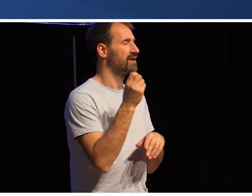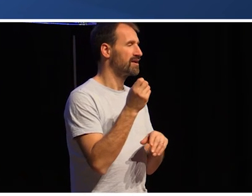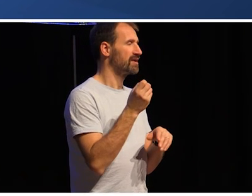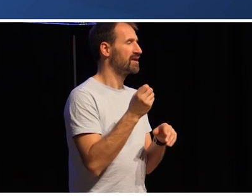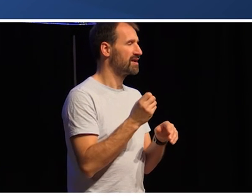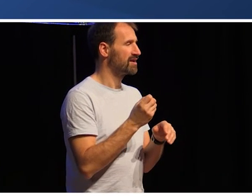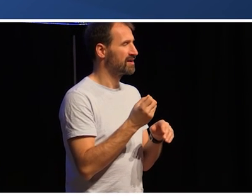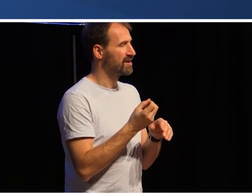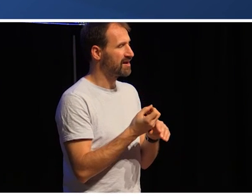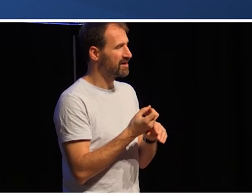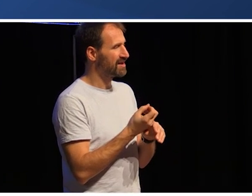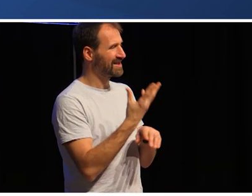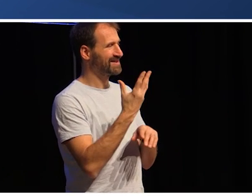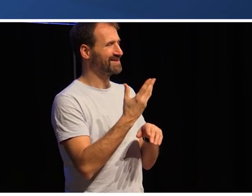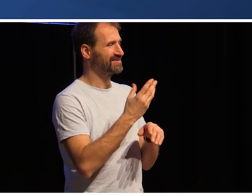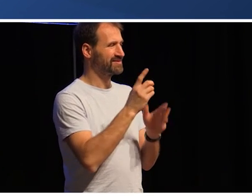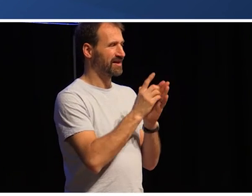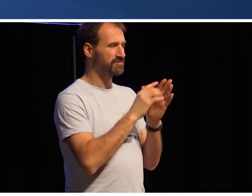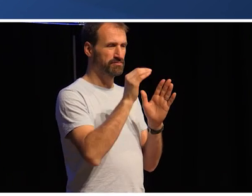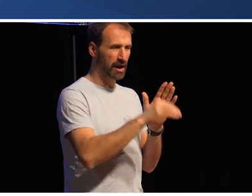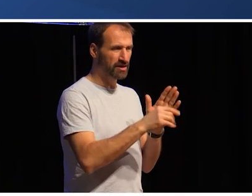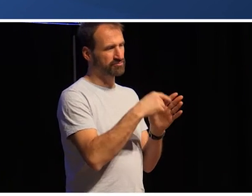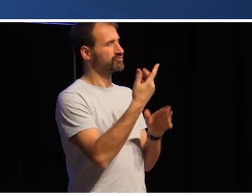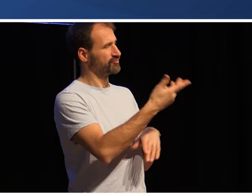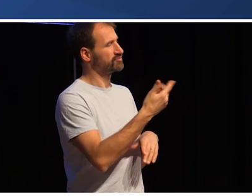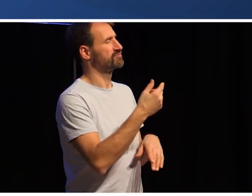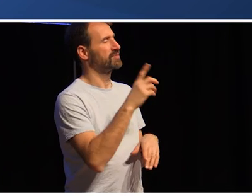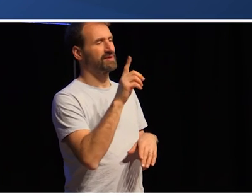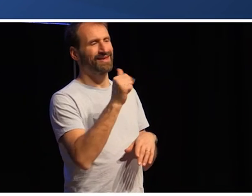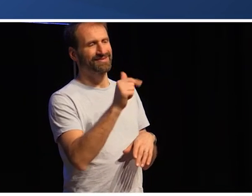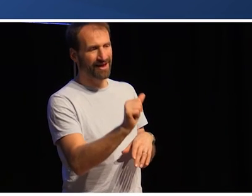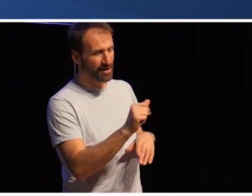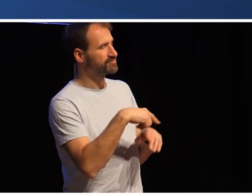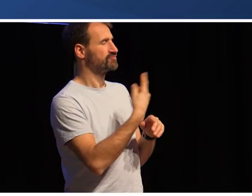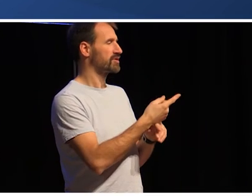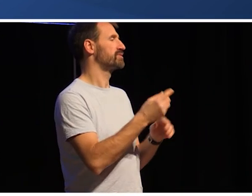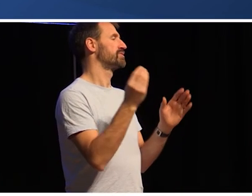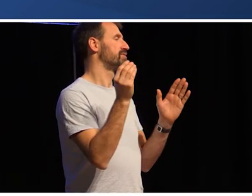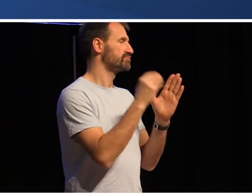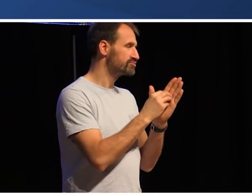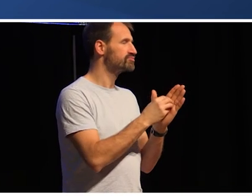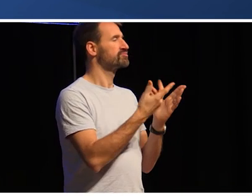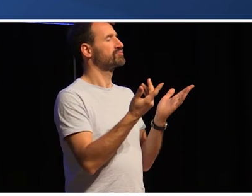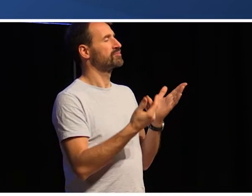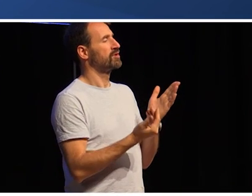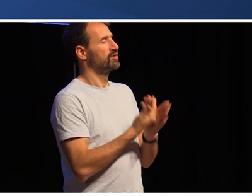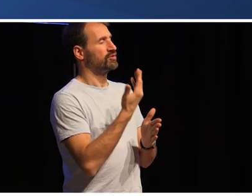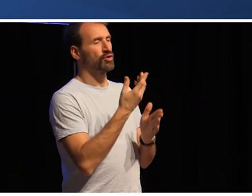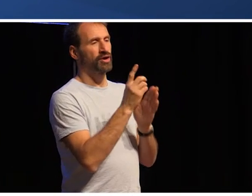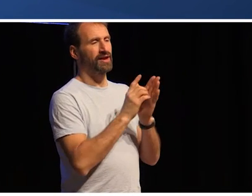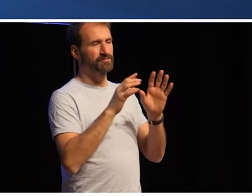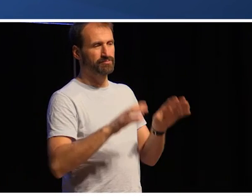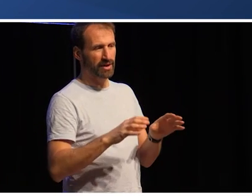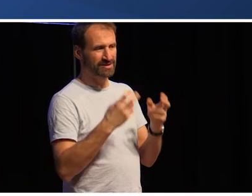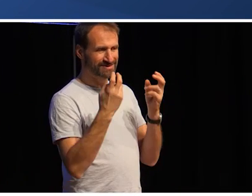data. You can get some configuration data from a configuration file, then create a new database session, get